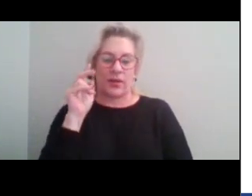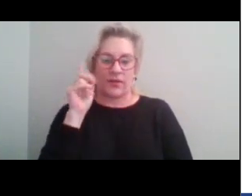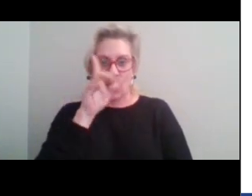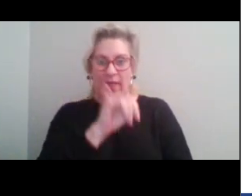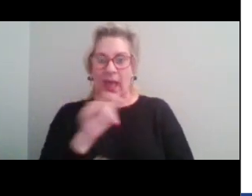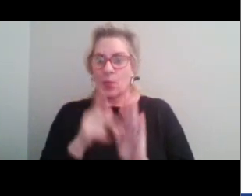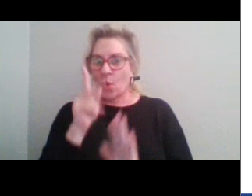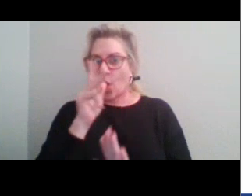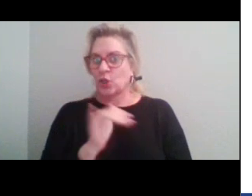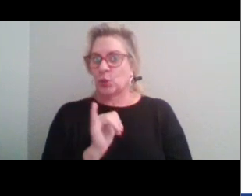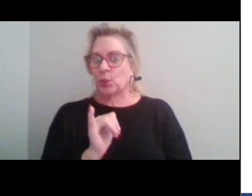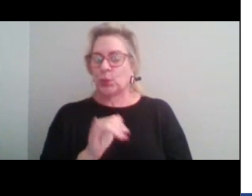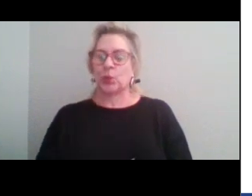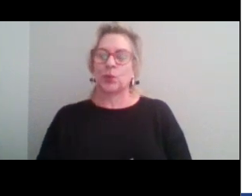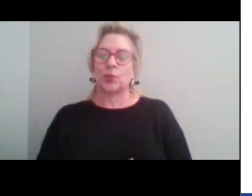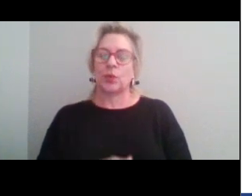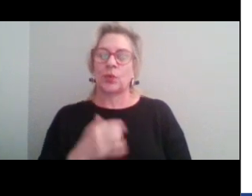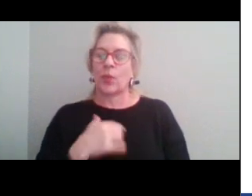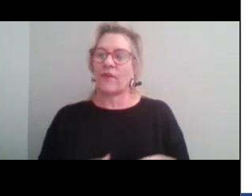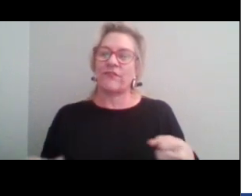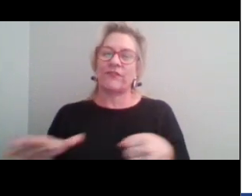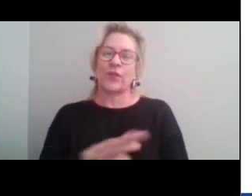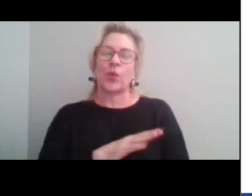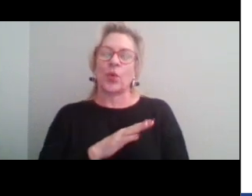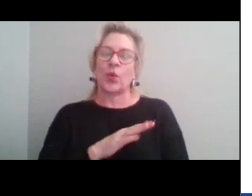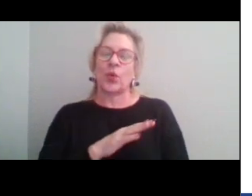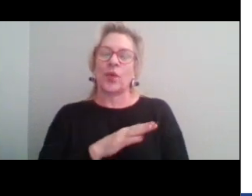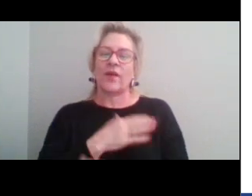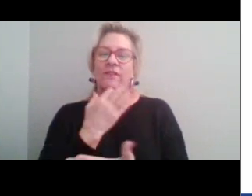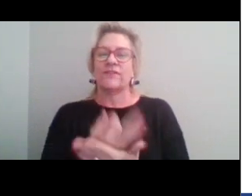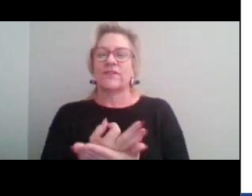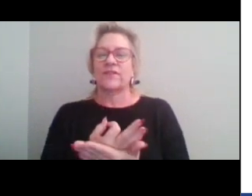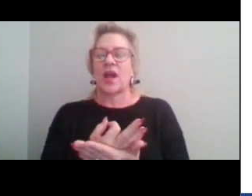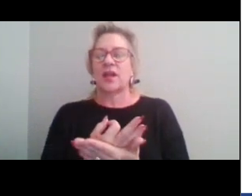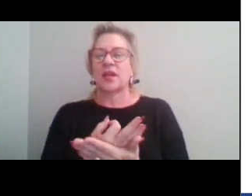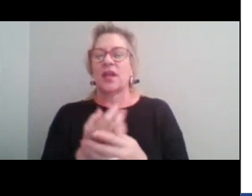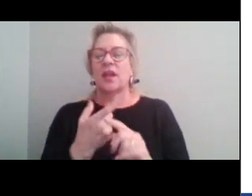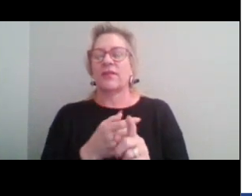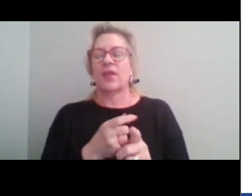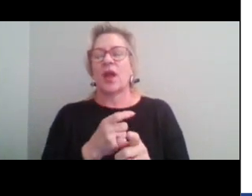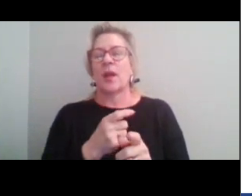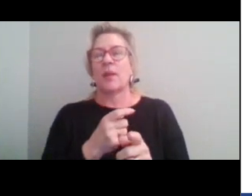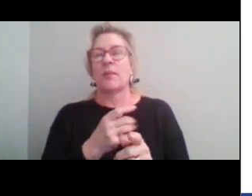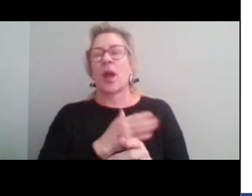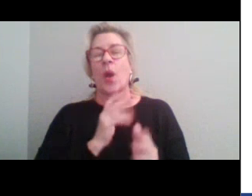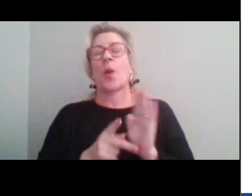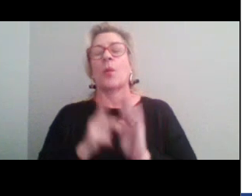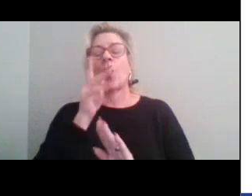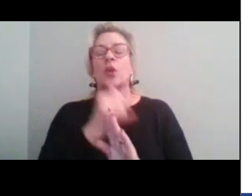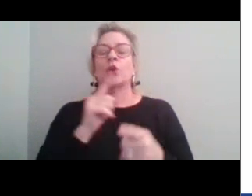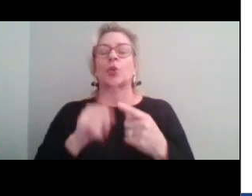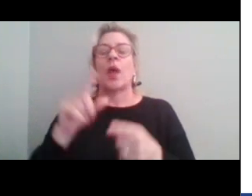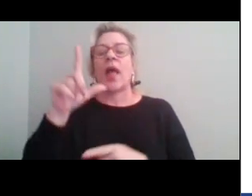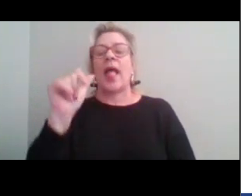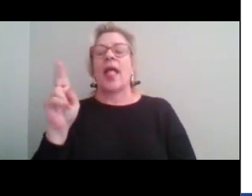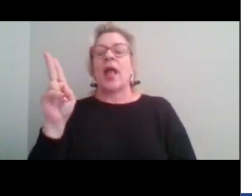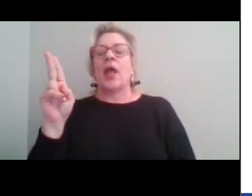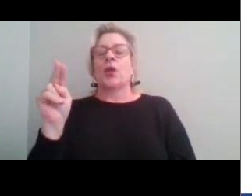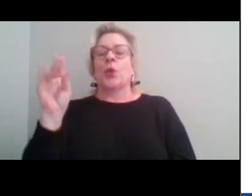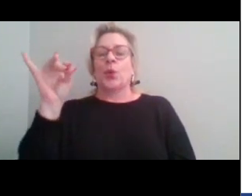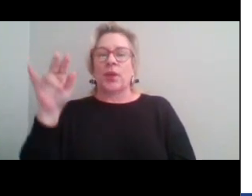And then we're also fully funded, committed, have full funding from our project committed to the LA Union Station